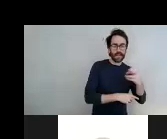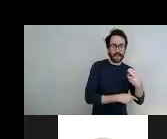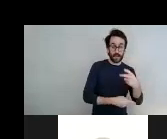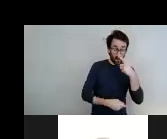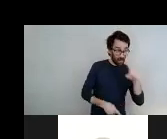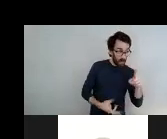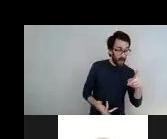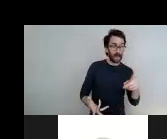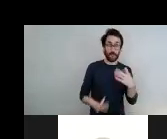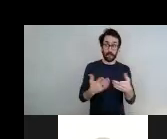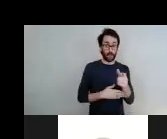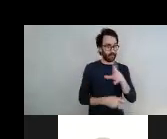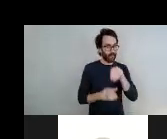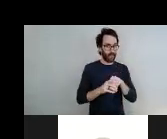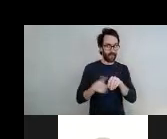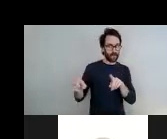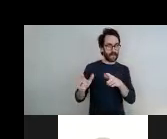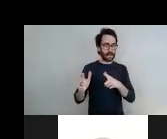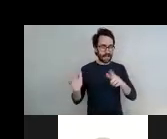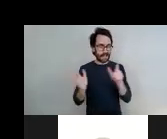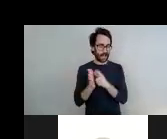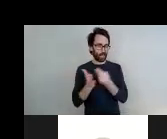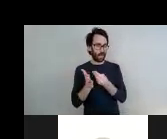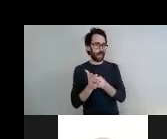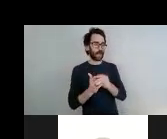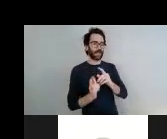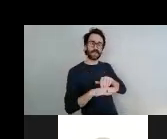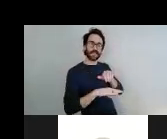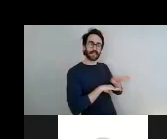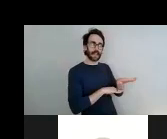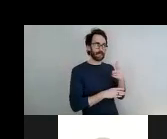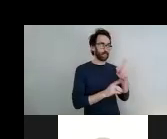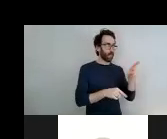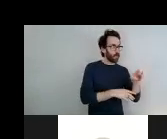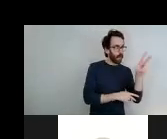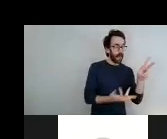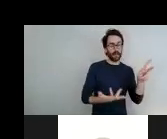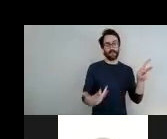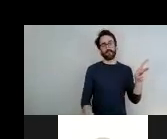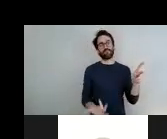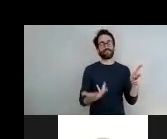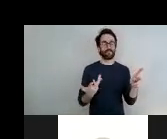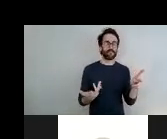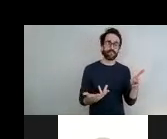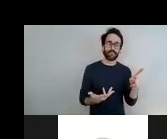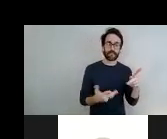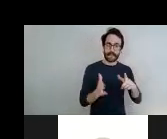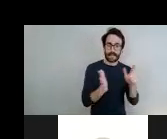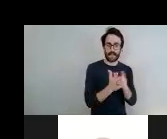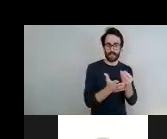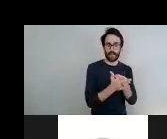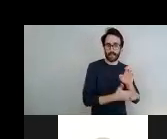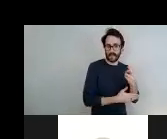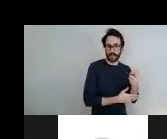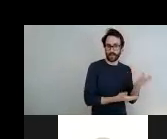Another important note here is with what we're seeing with romance scams is that a lot of these scams are combining